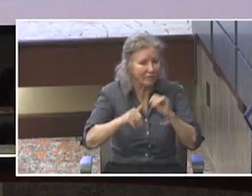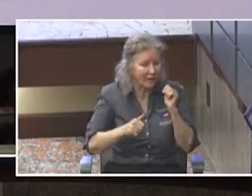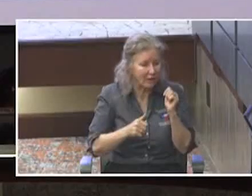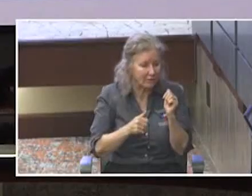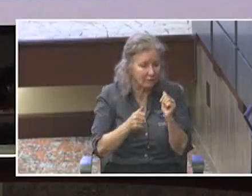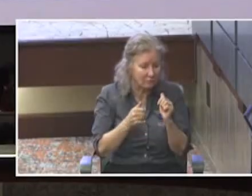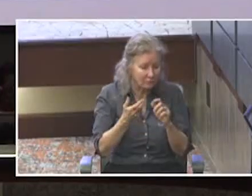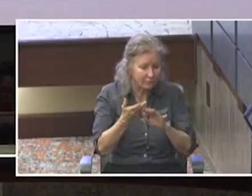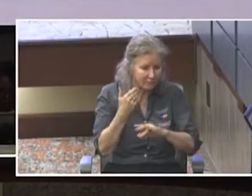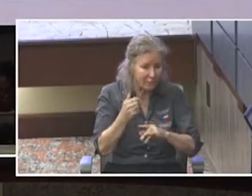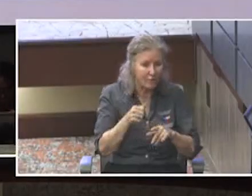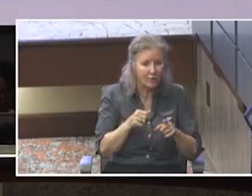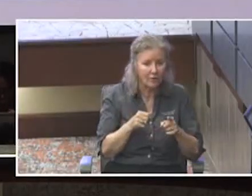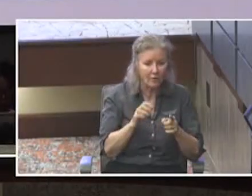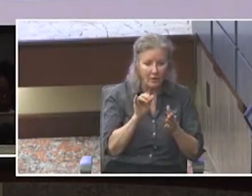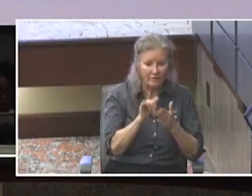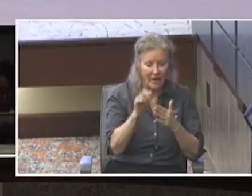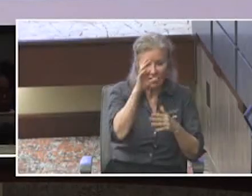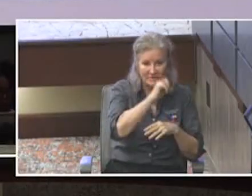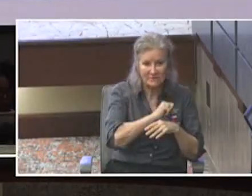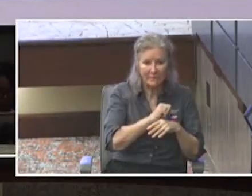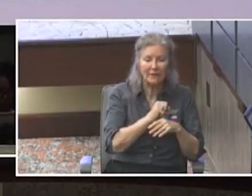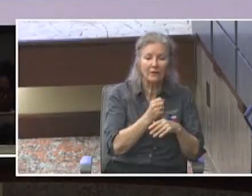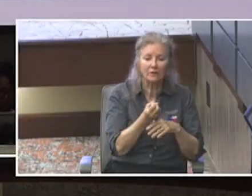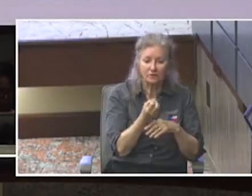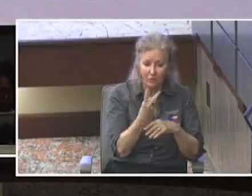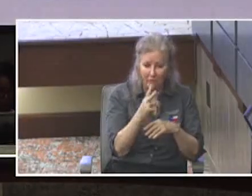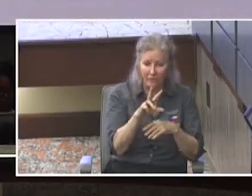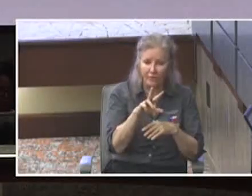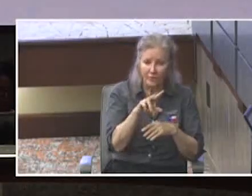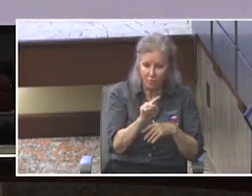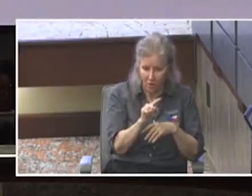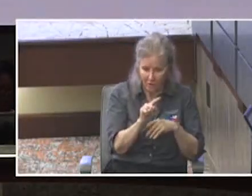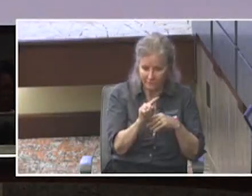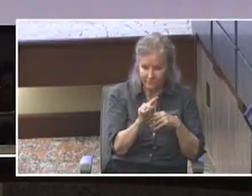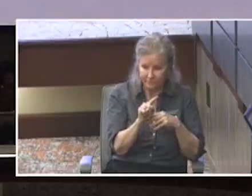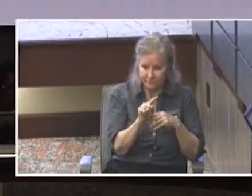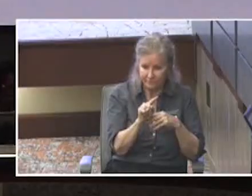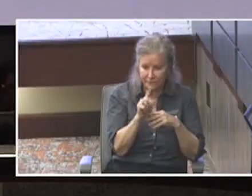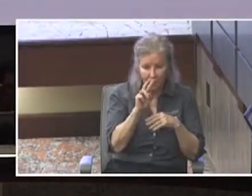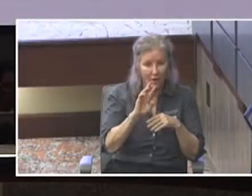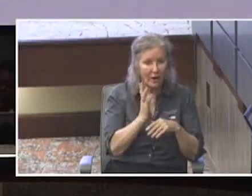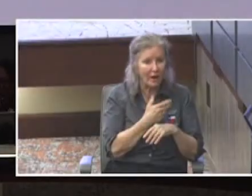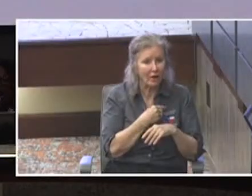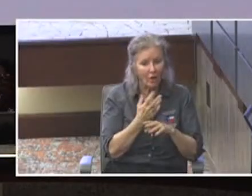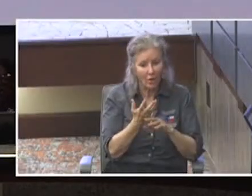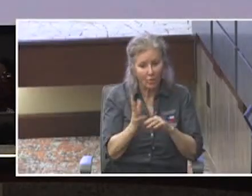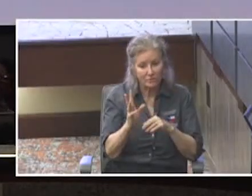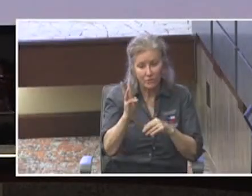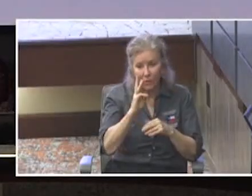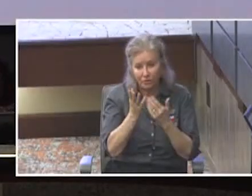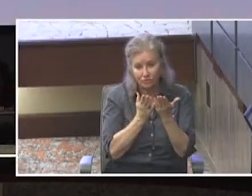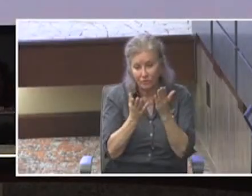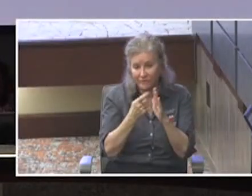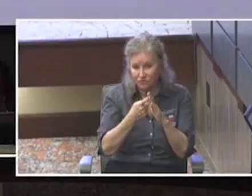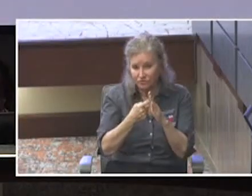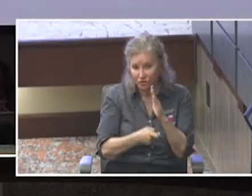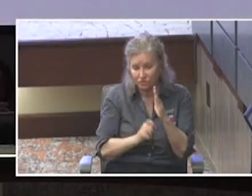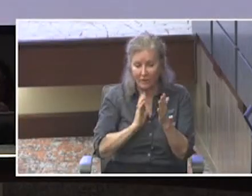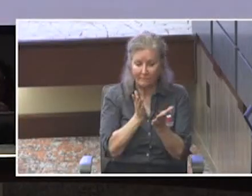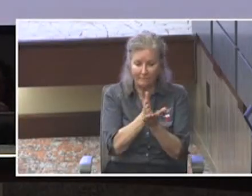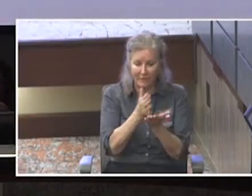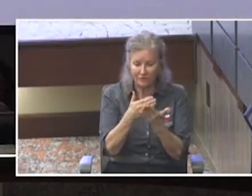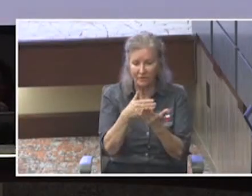where we're at the estimated amount at 12/31. Looking at our wastewater service charges, our budget